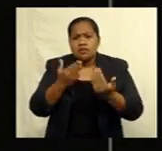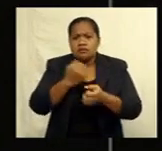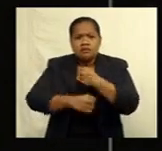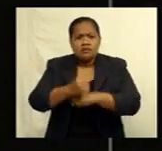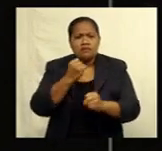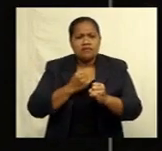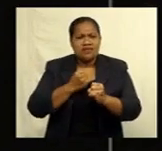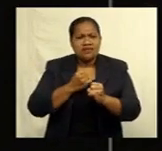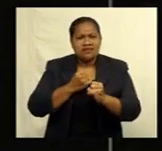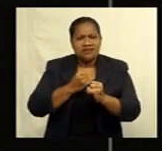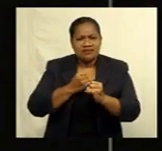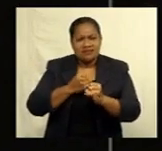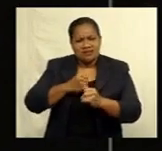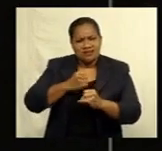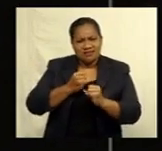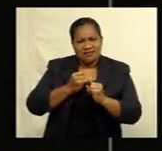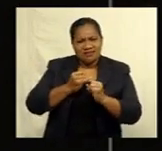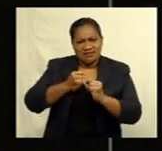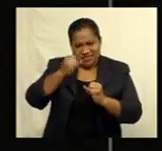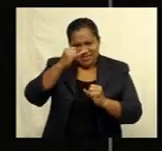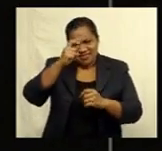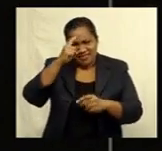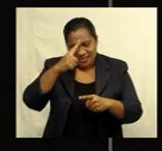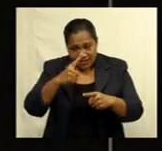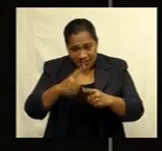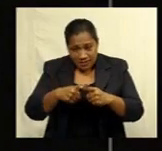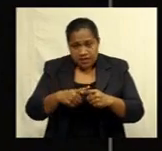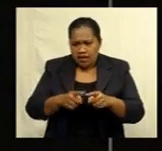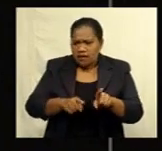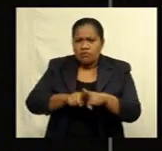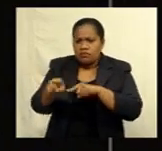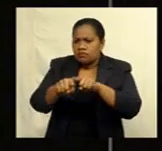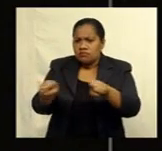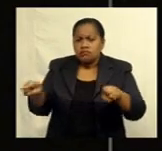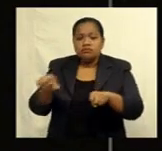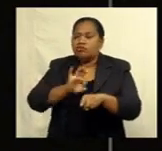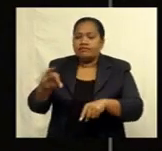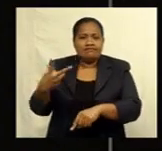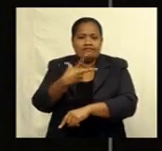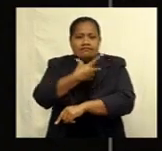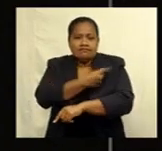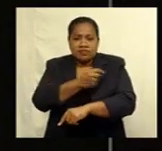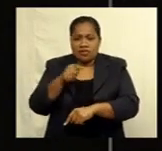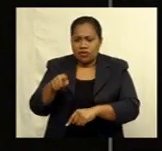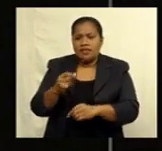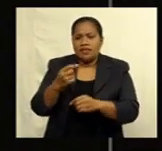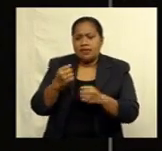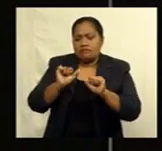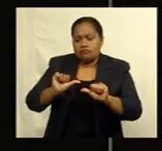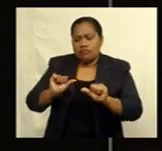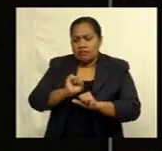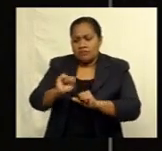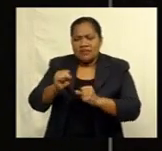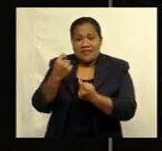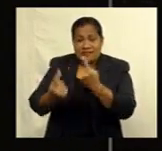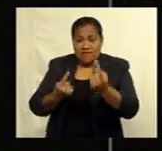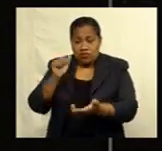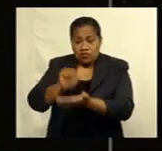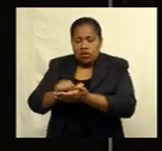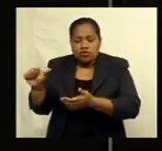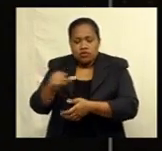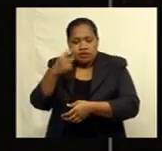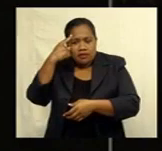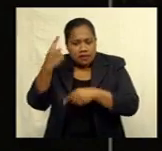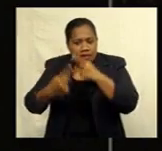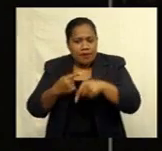the majority aren't fully vaccinated. She adds those who believe they are protecting their individual rights should consider the impact of